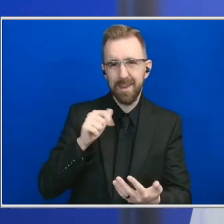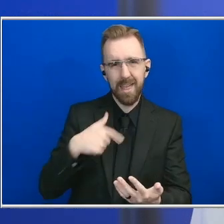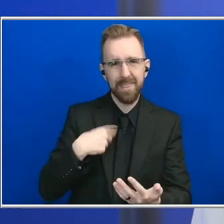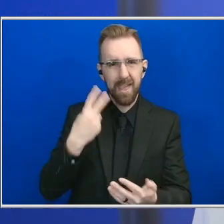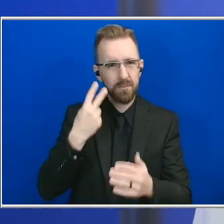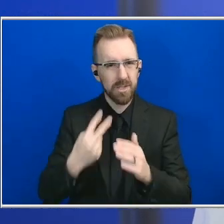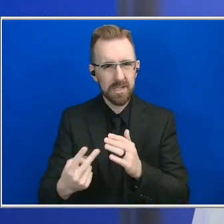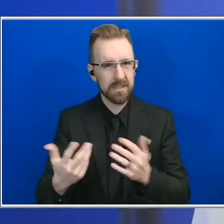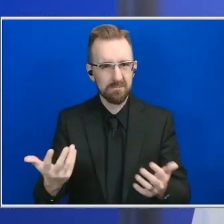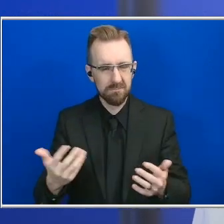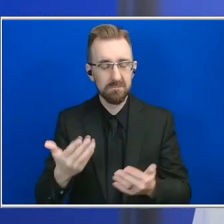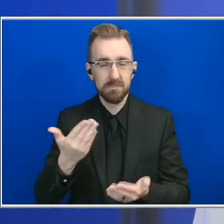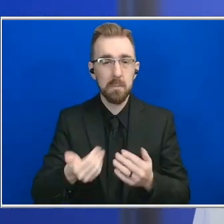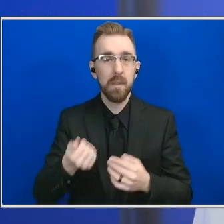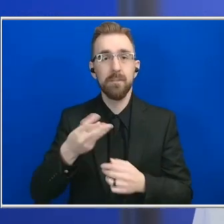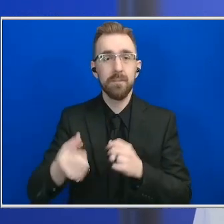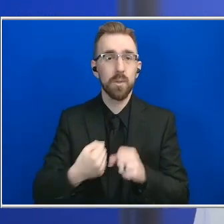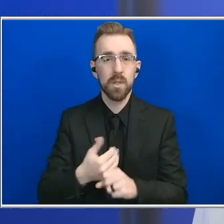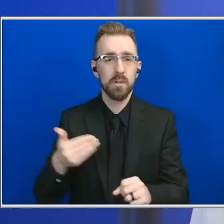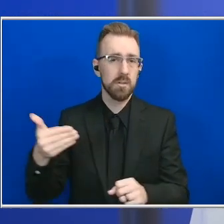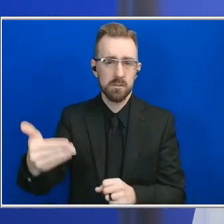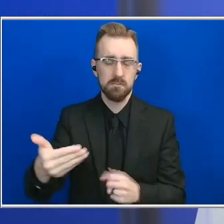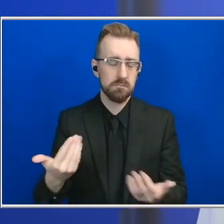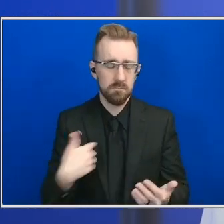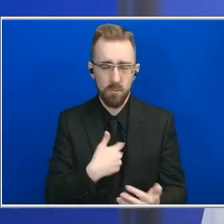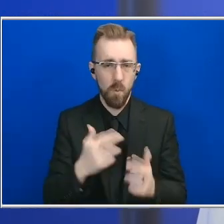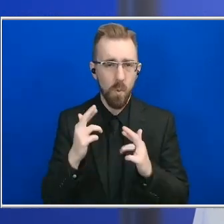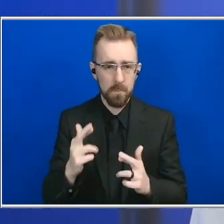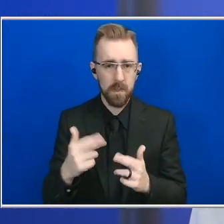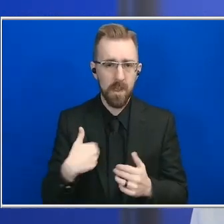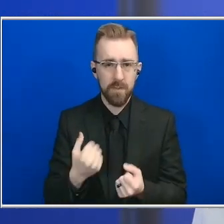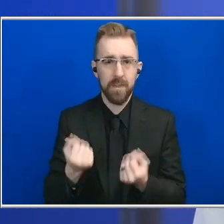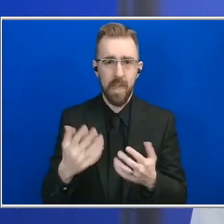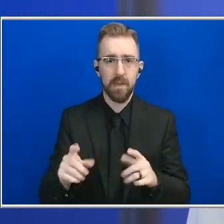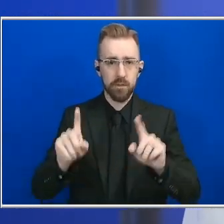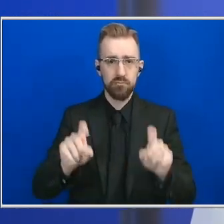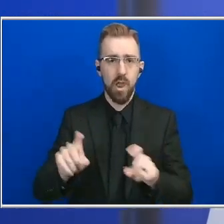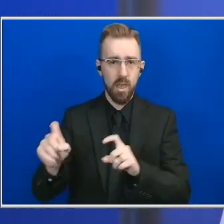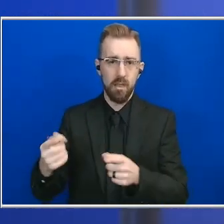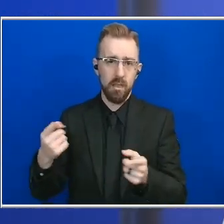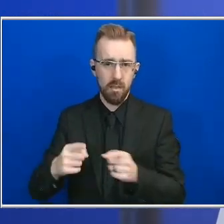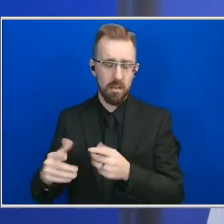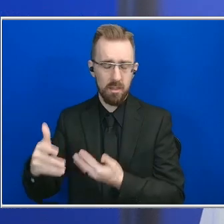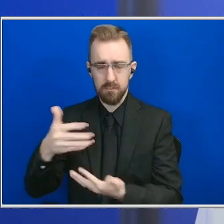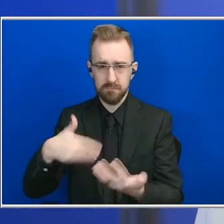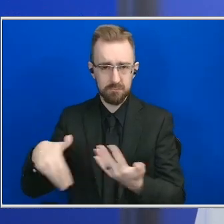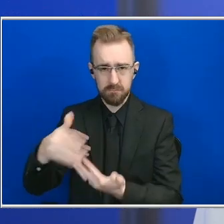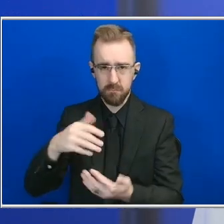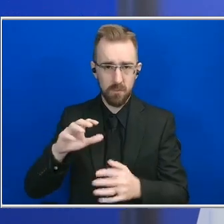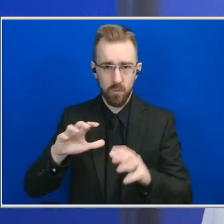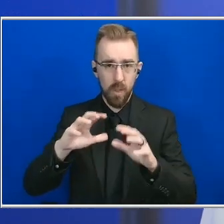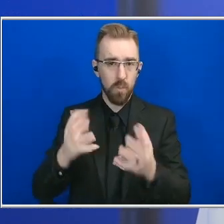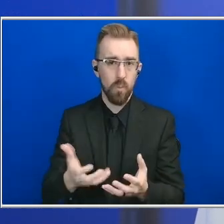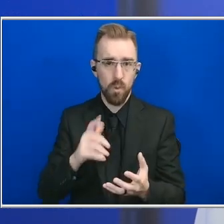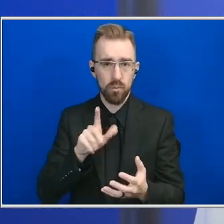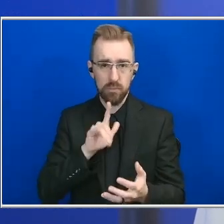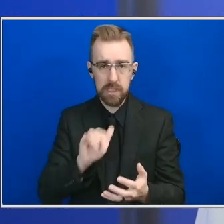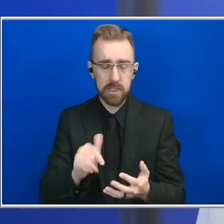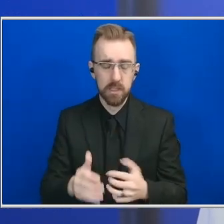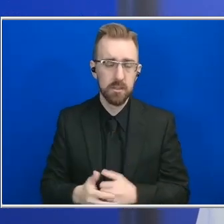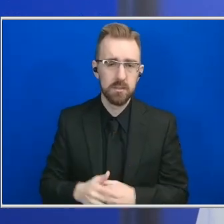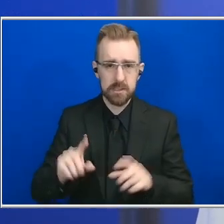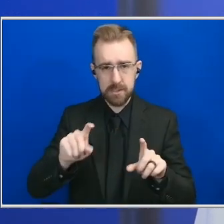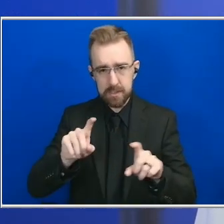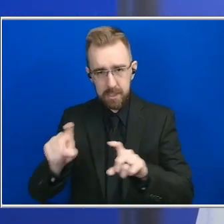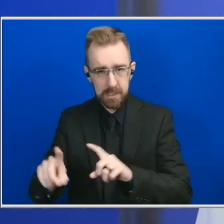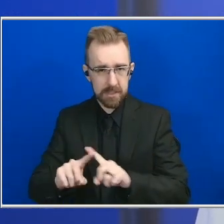couple years out, we're hoping that we got a lot of trials going on all around the world, testing a lot of different things. And